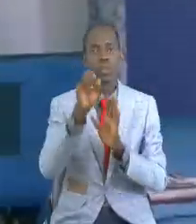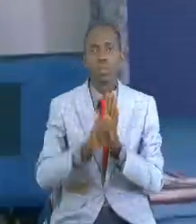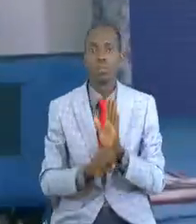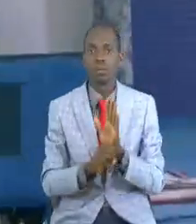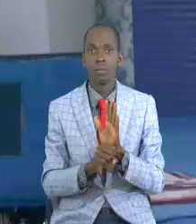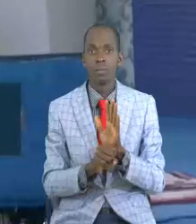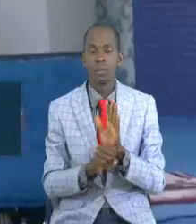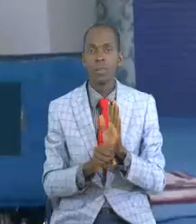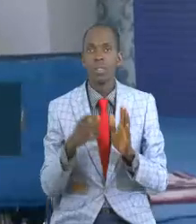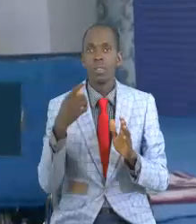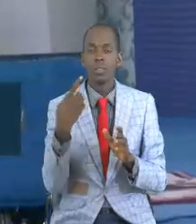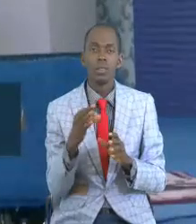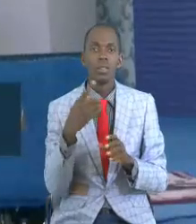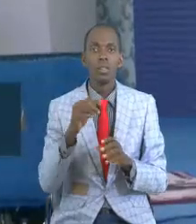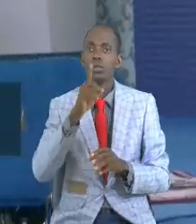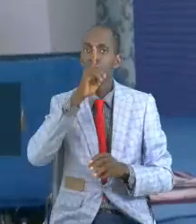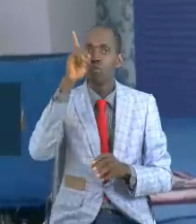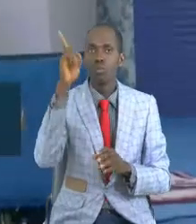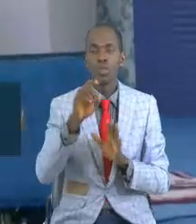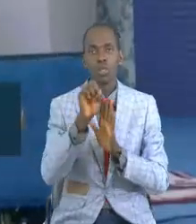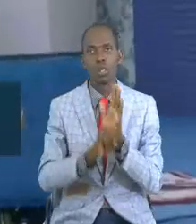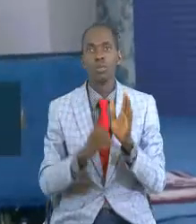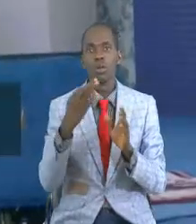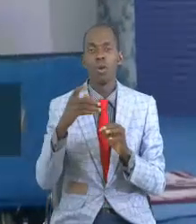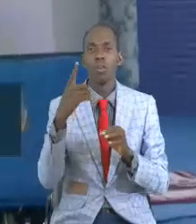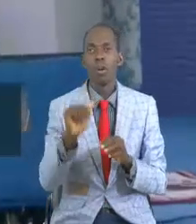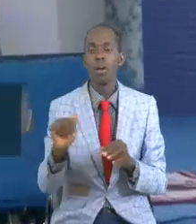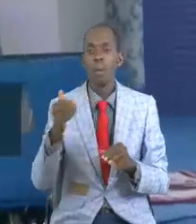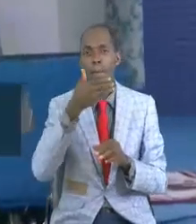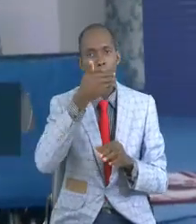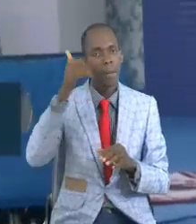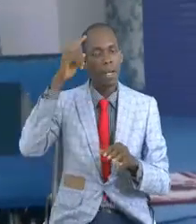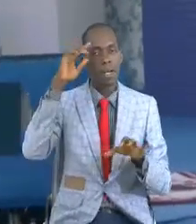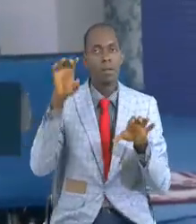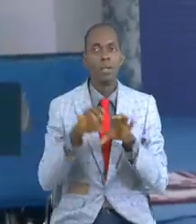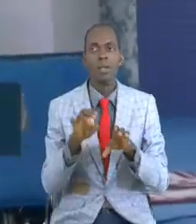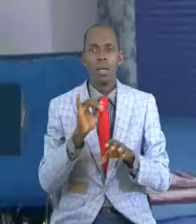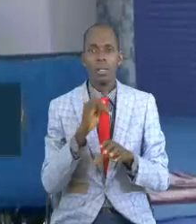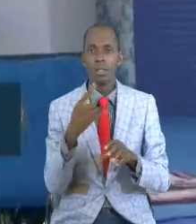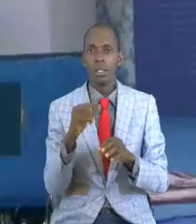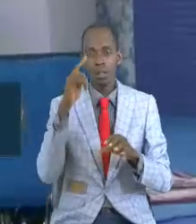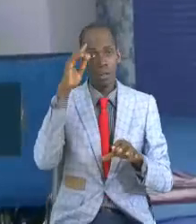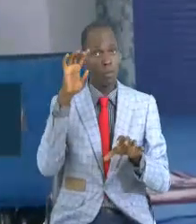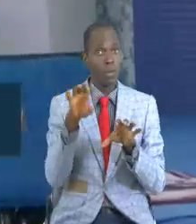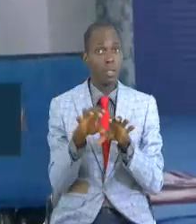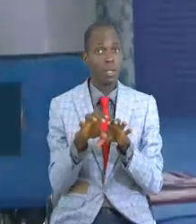new covenant, the surety of the better covenant. A covenant, and we